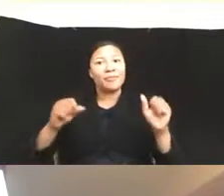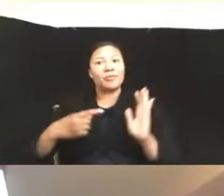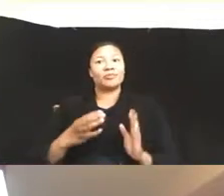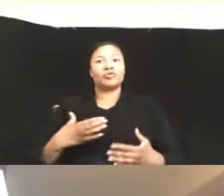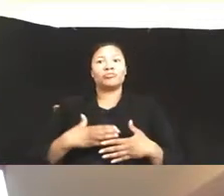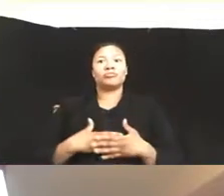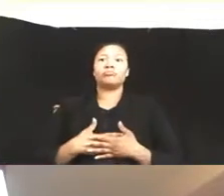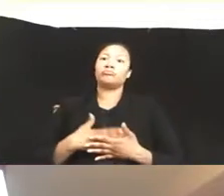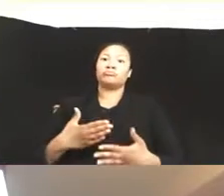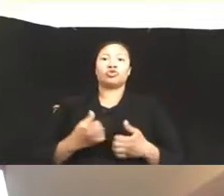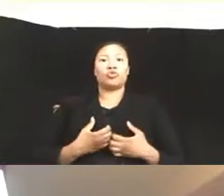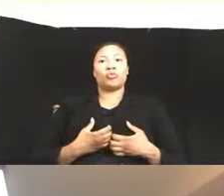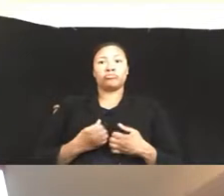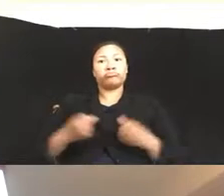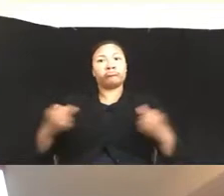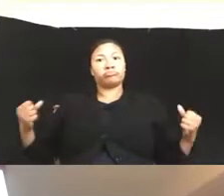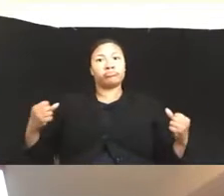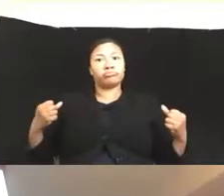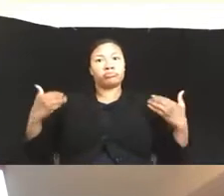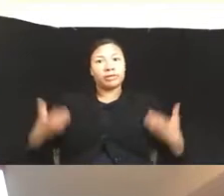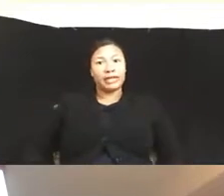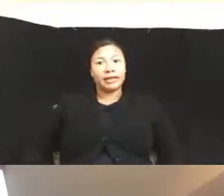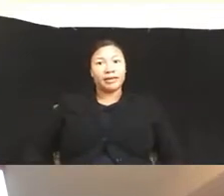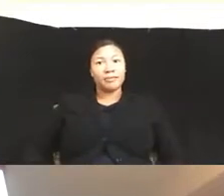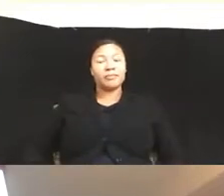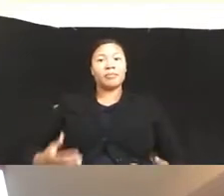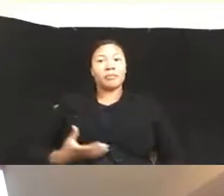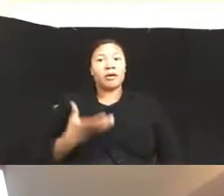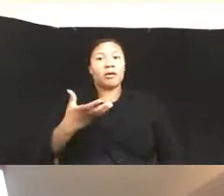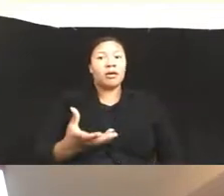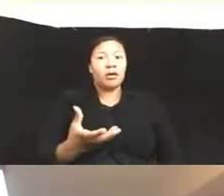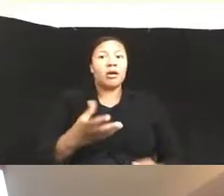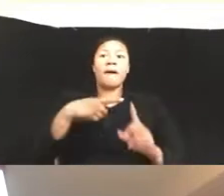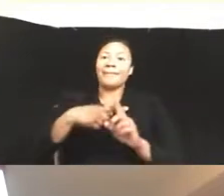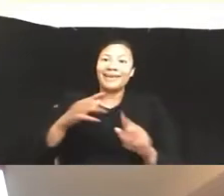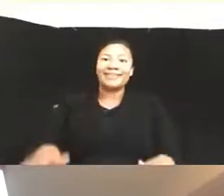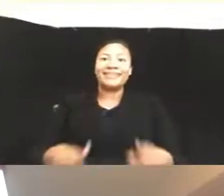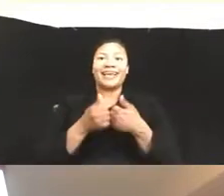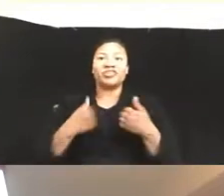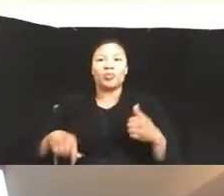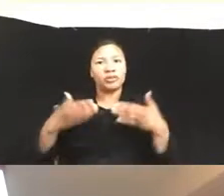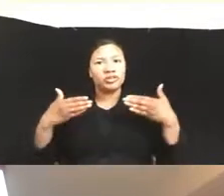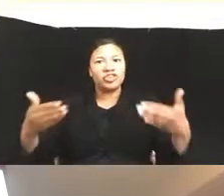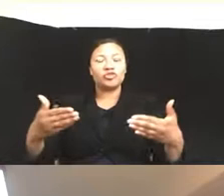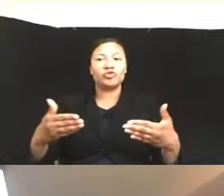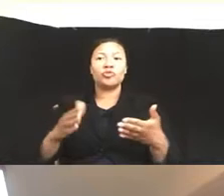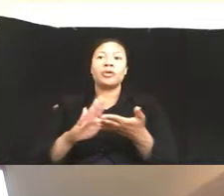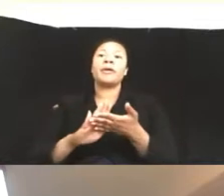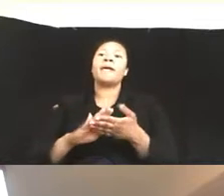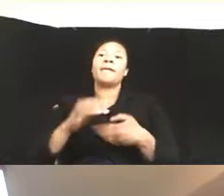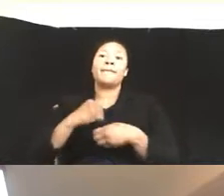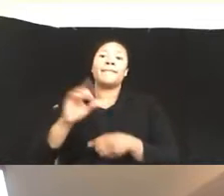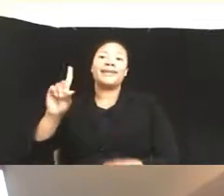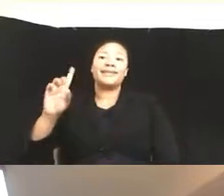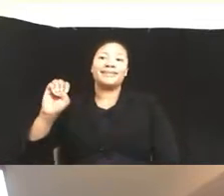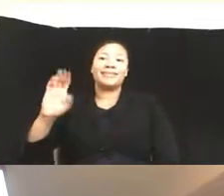it as a challenge to keep moving forward toward decolonization and making that a normal part of